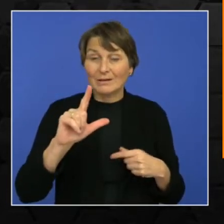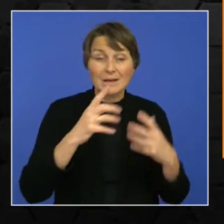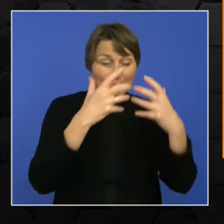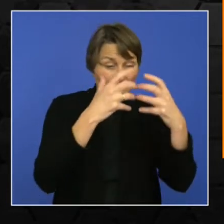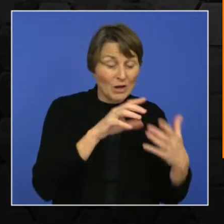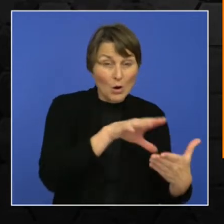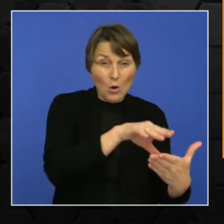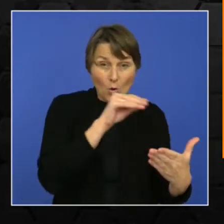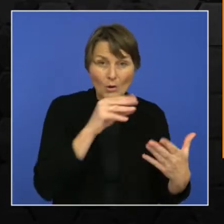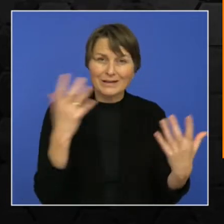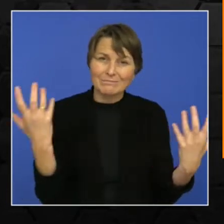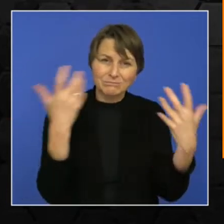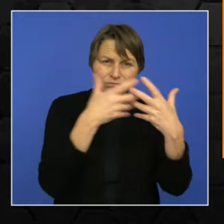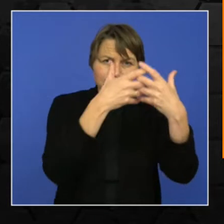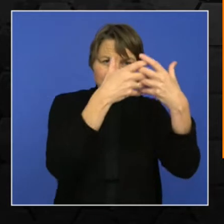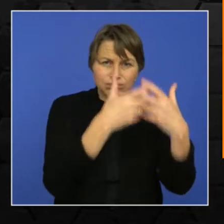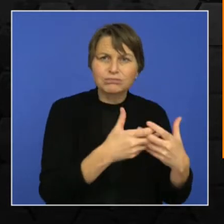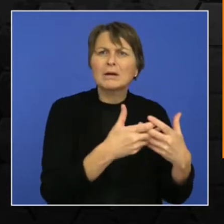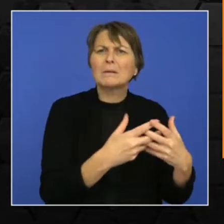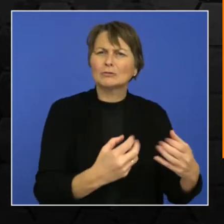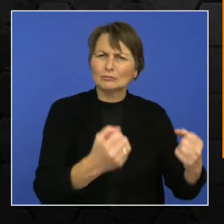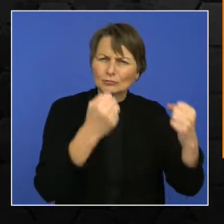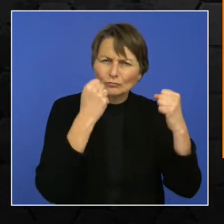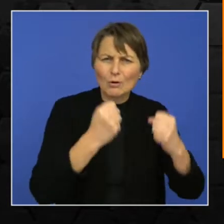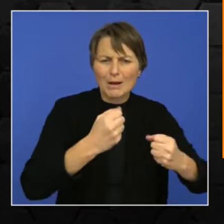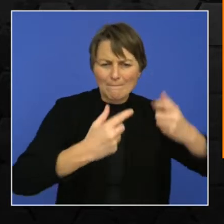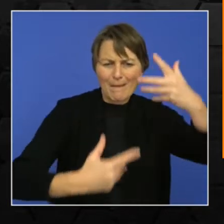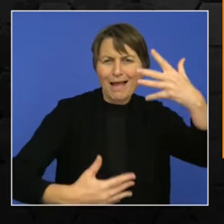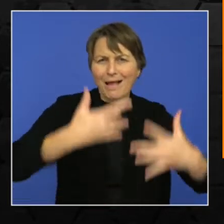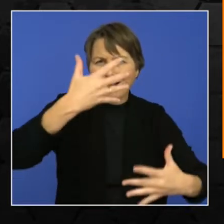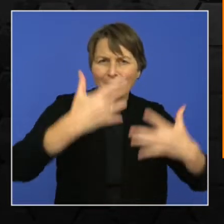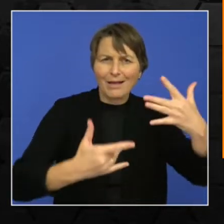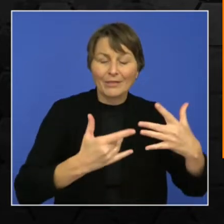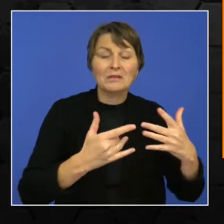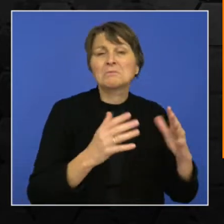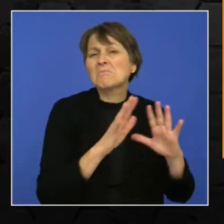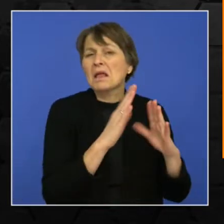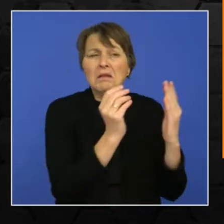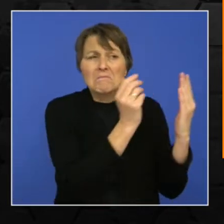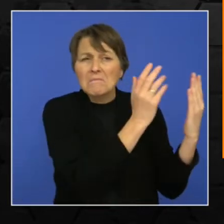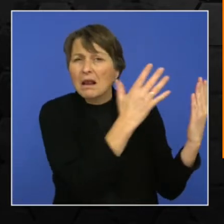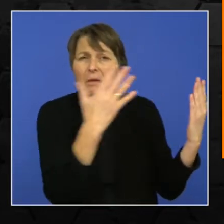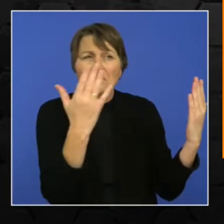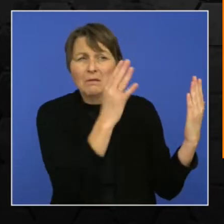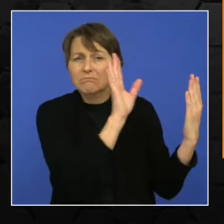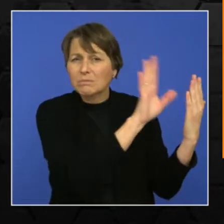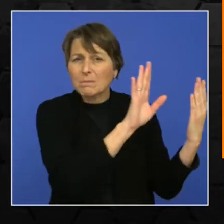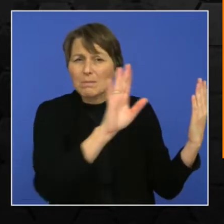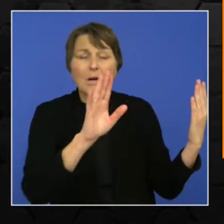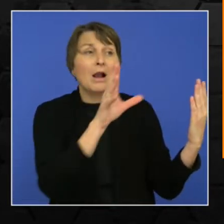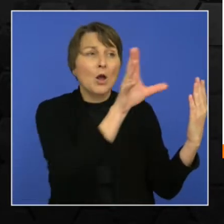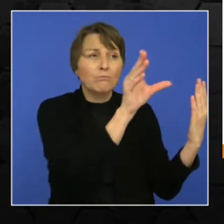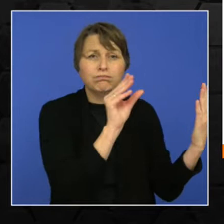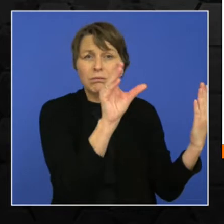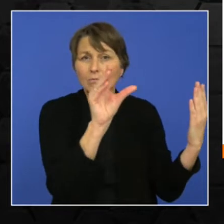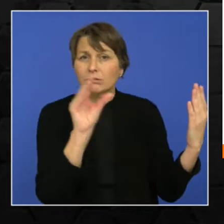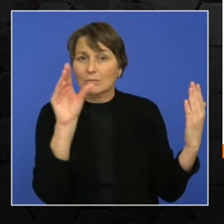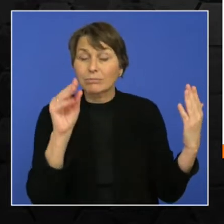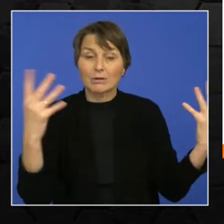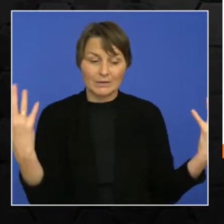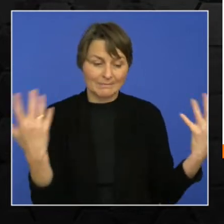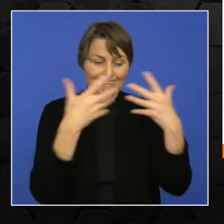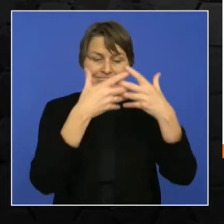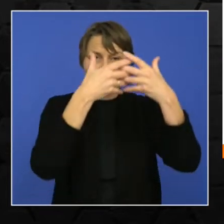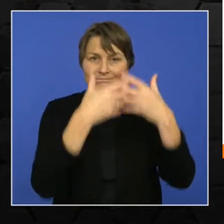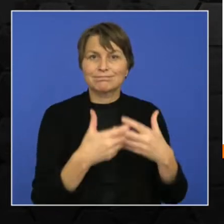to mathematics only. So all the mathematical libraries, in short, in terms we can say it's a machine learning or deep learning library specifically. Yeah.